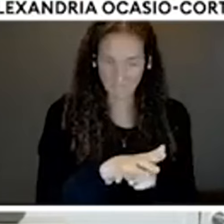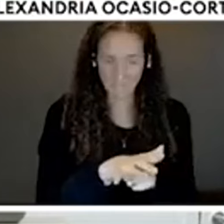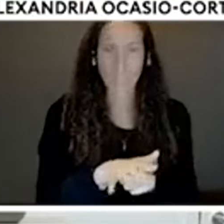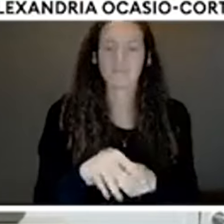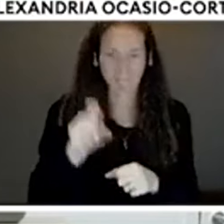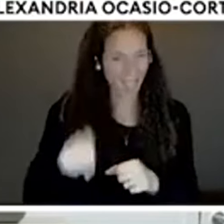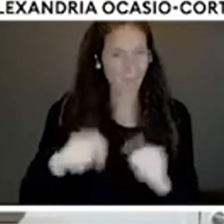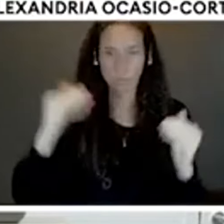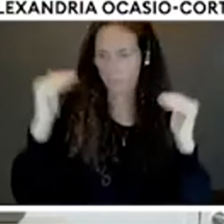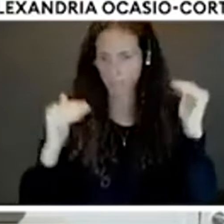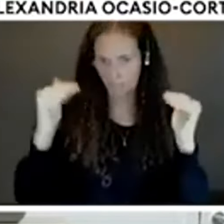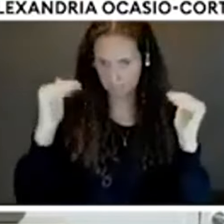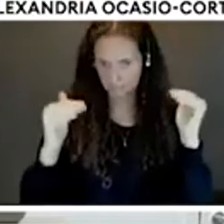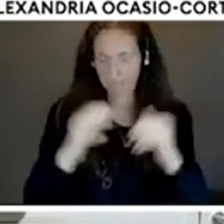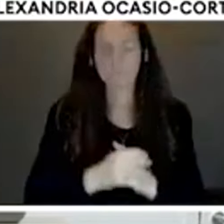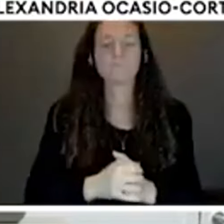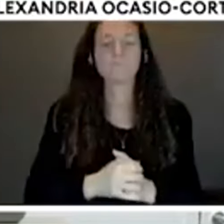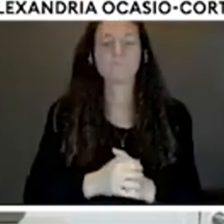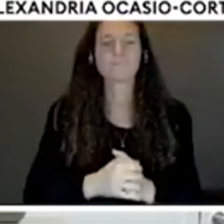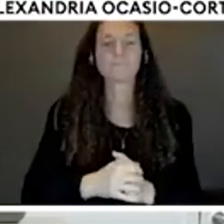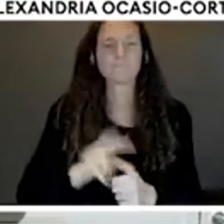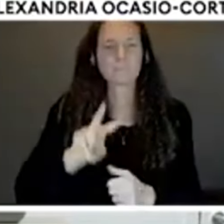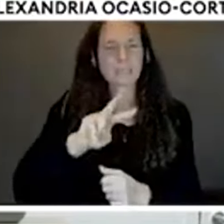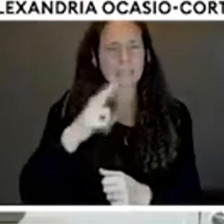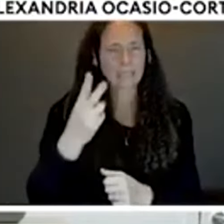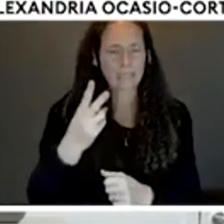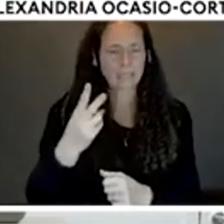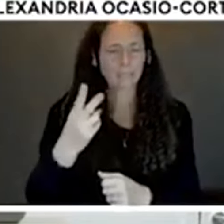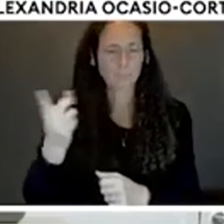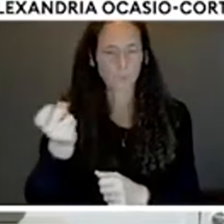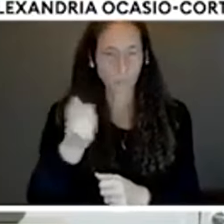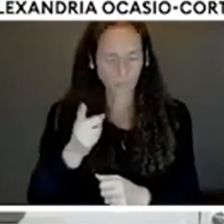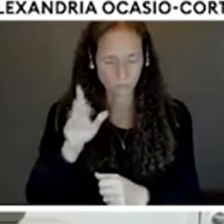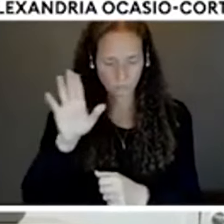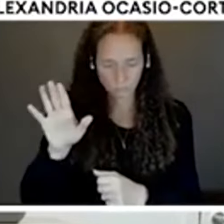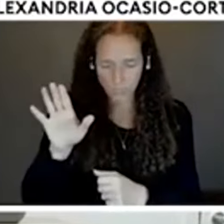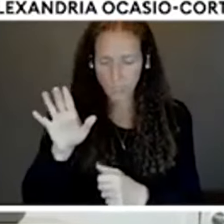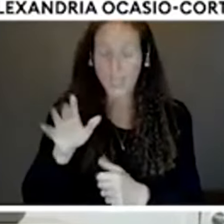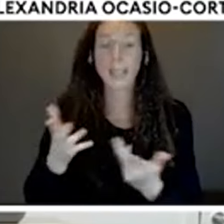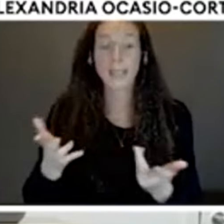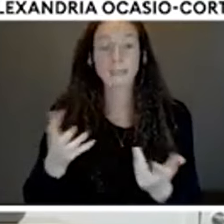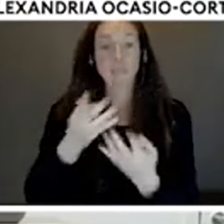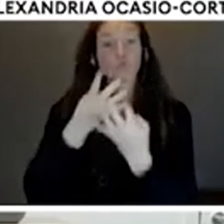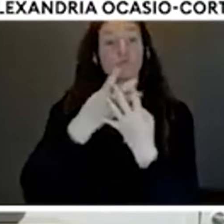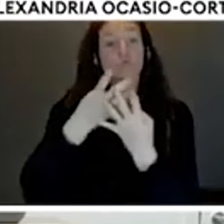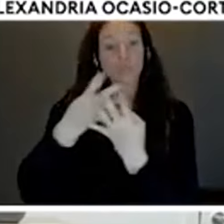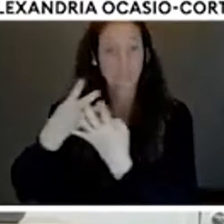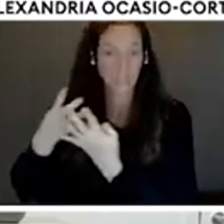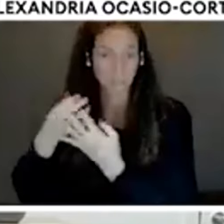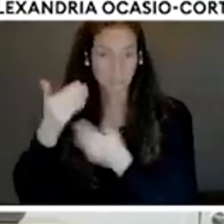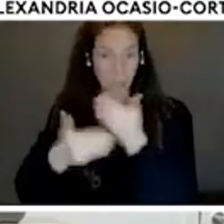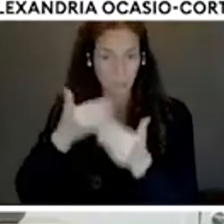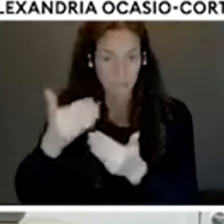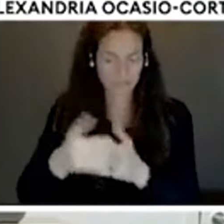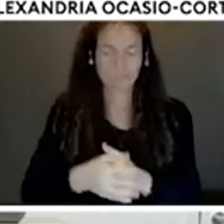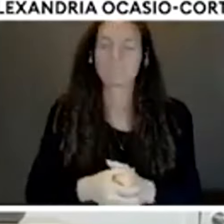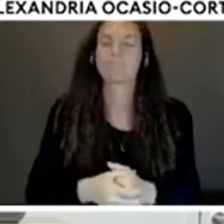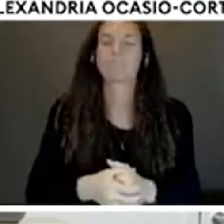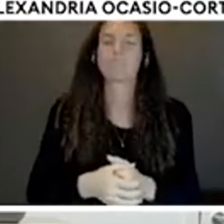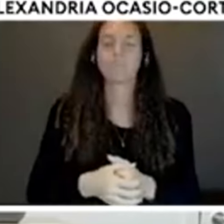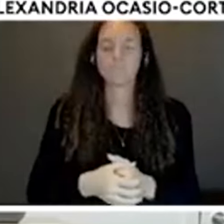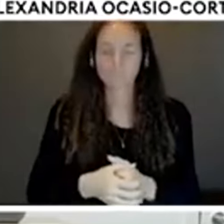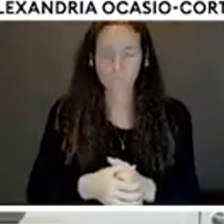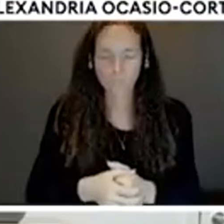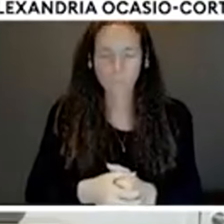two that you had, which is, how is the screening going on? What's going on with that, et cetera? Now, earlier